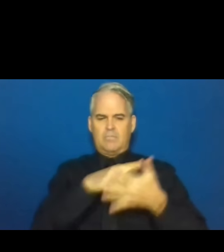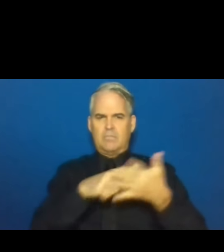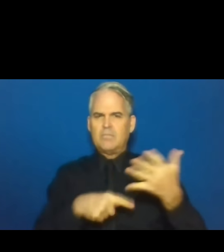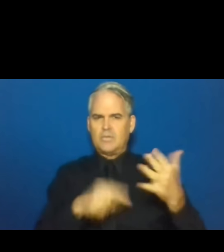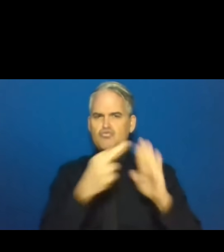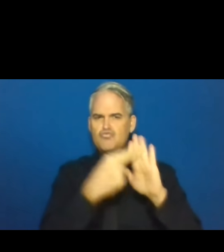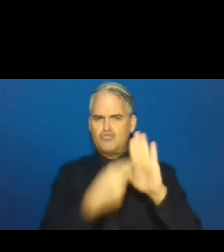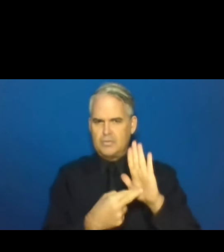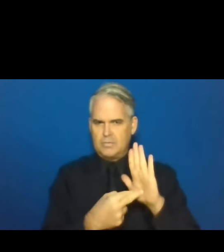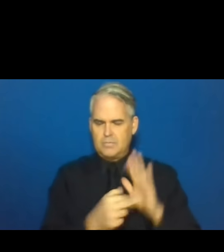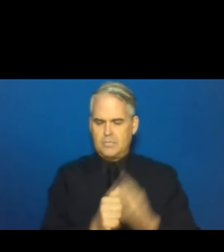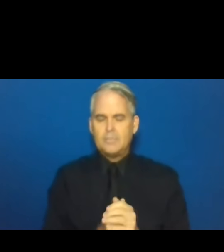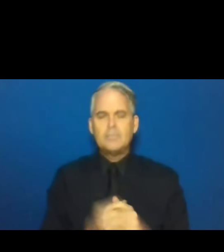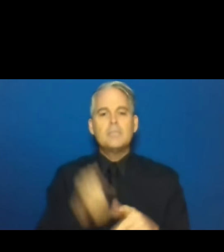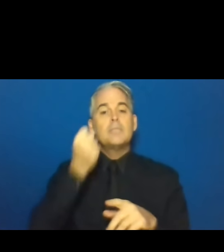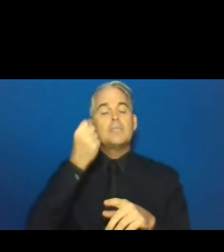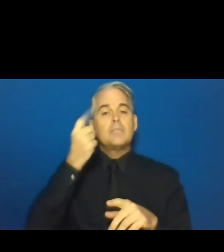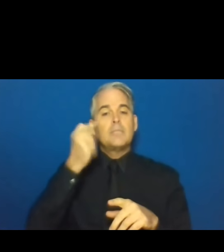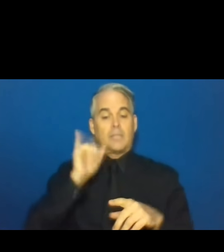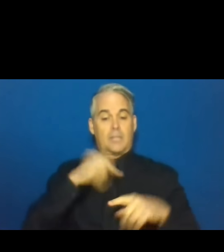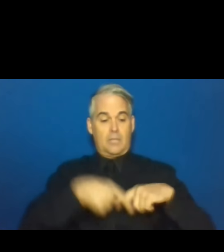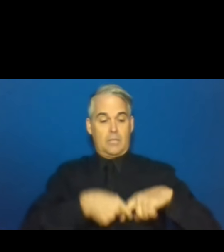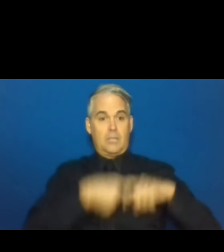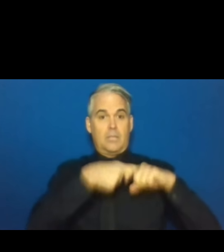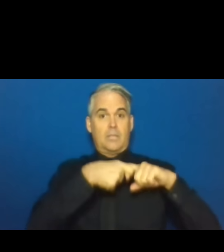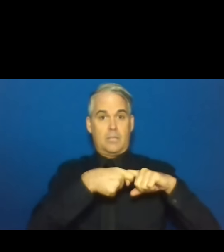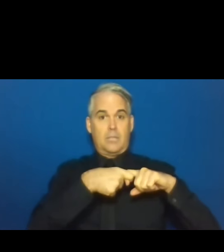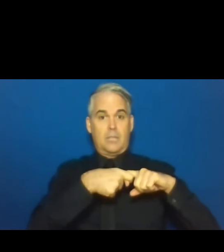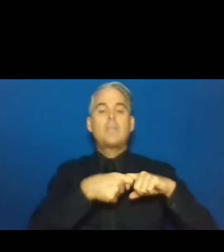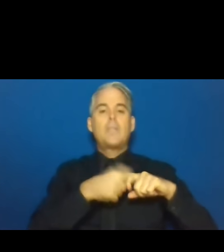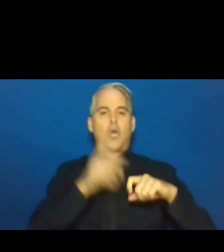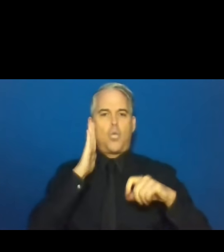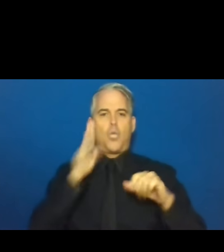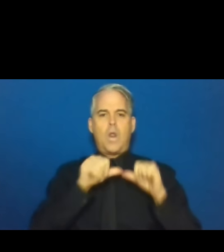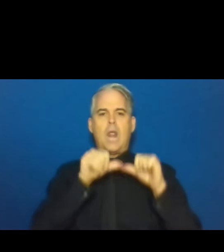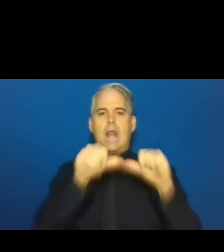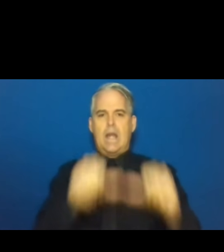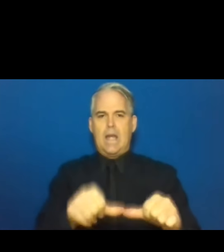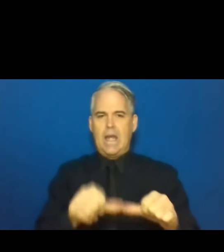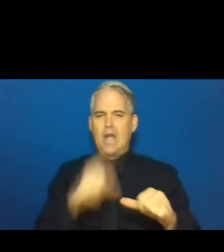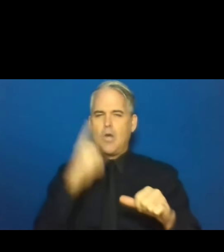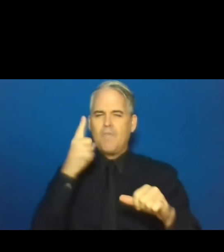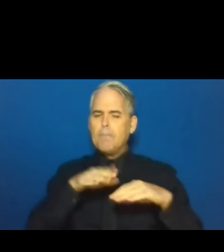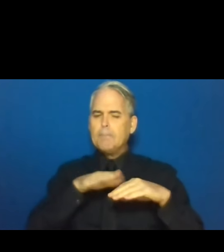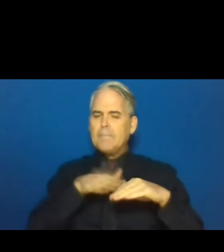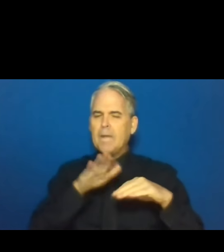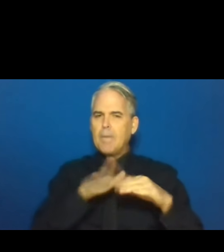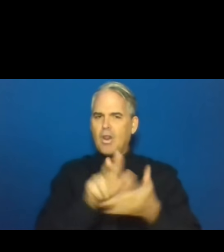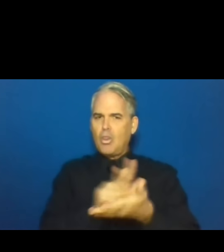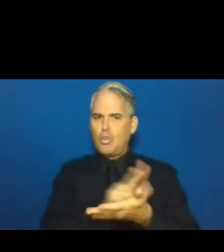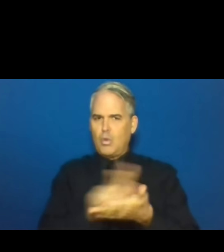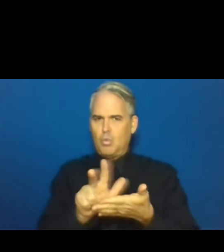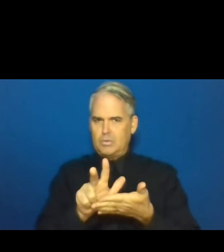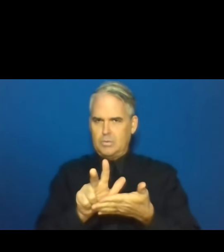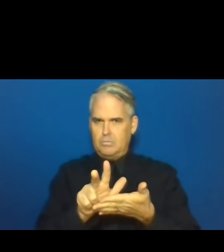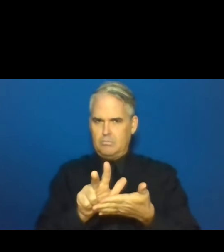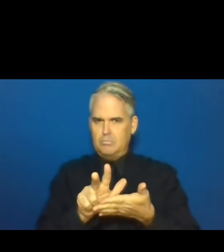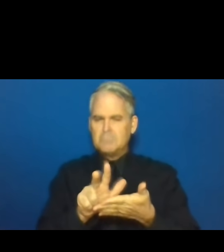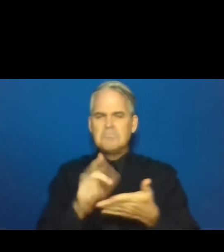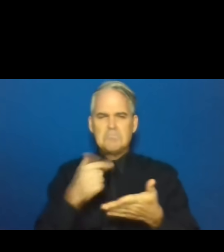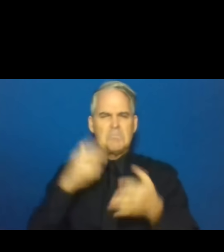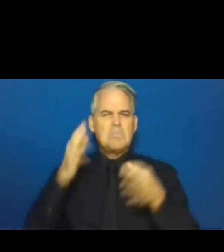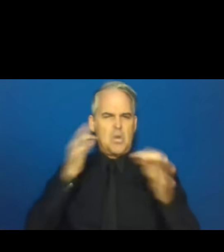these restrictions in place for at least the next 3 weeks. At least the next 3 weeks. I'll talk more about the next